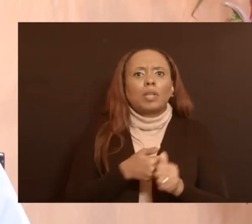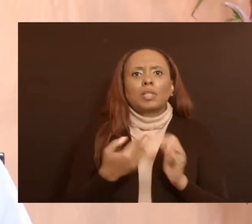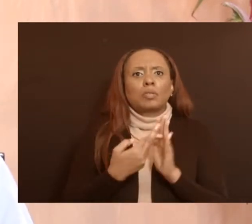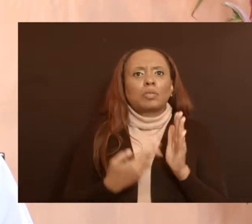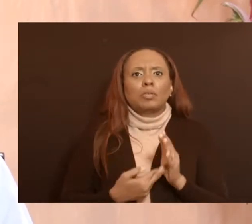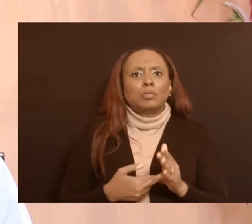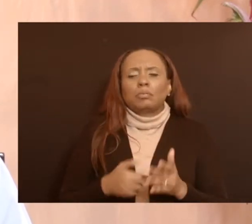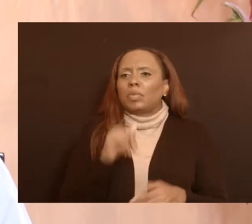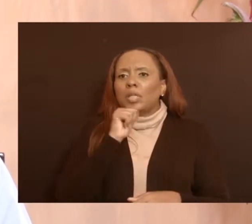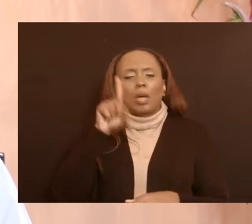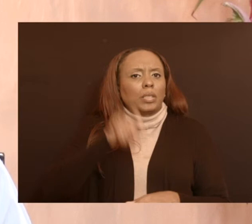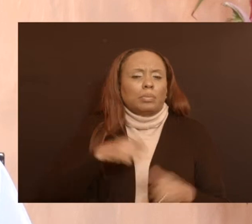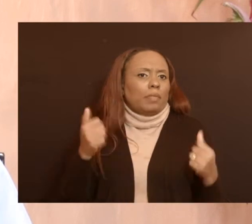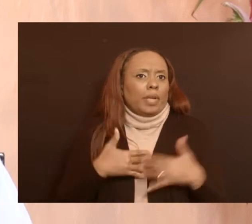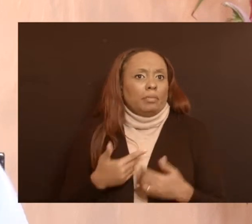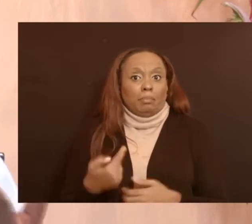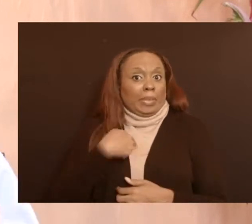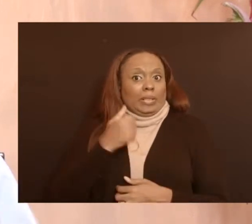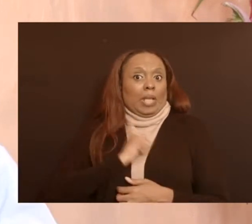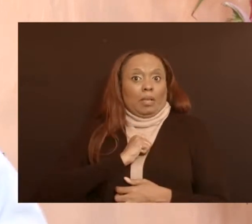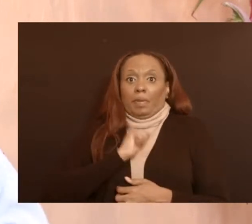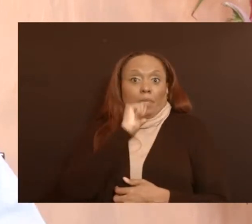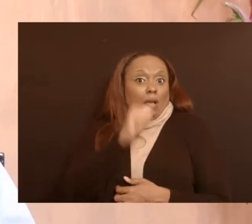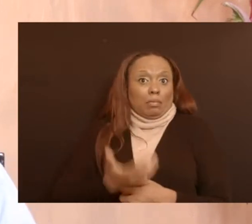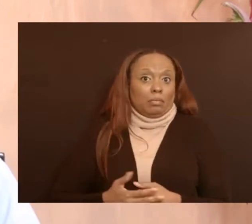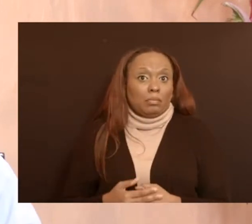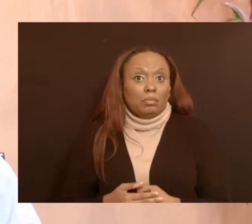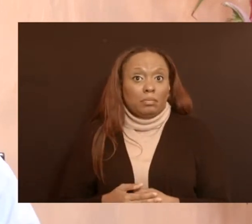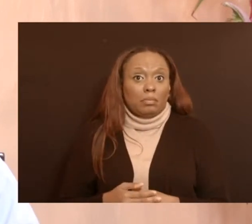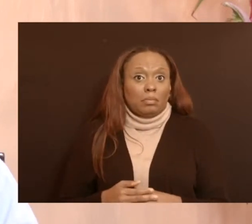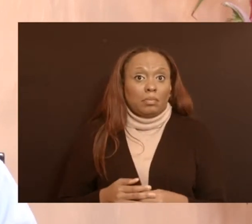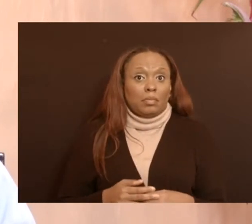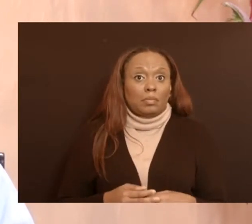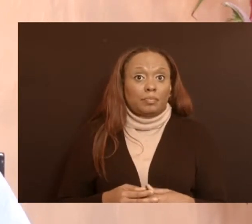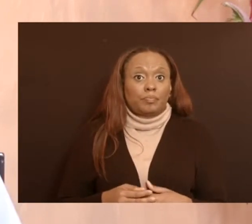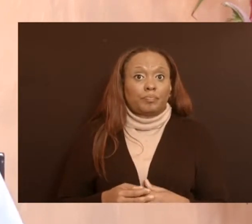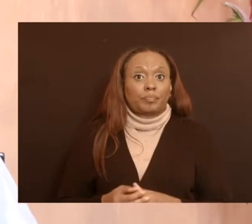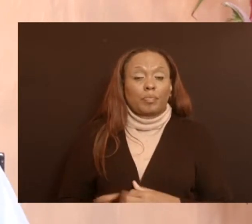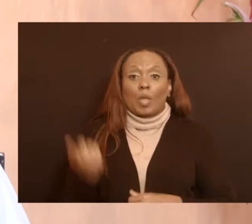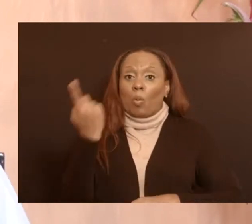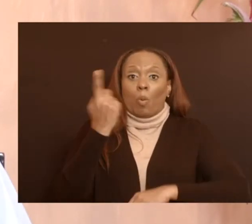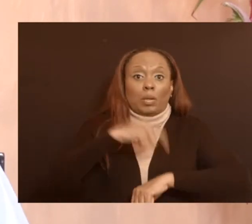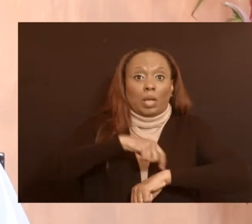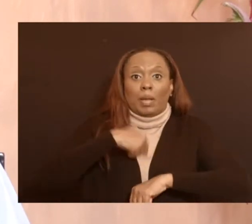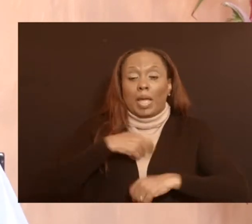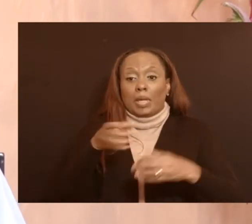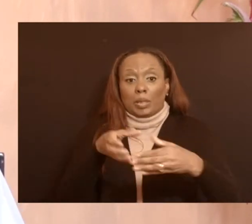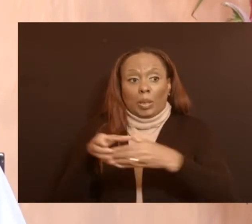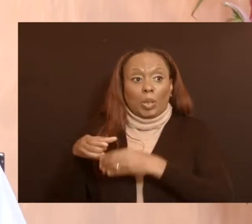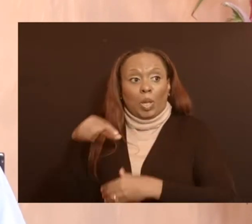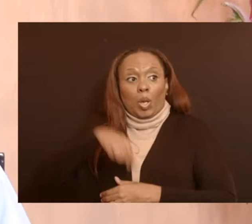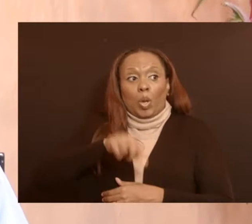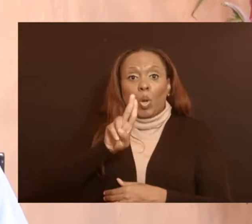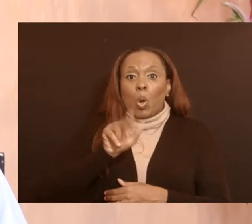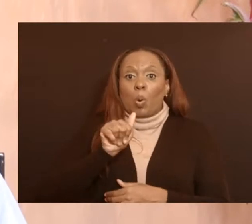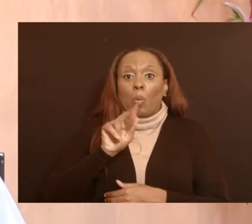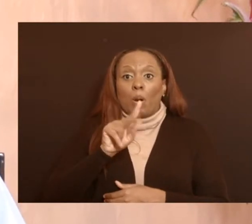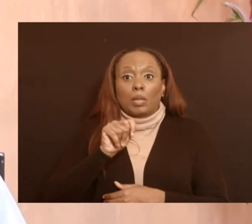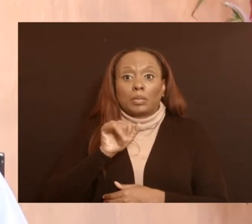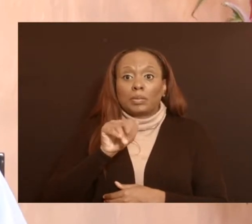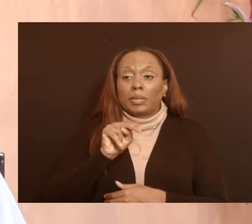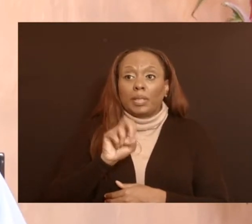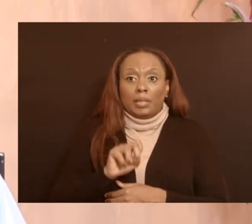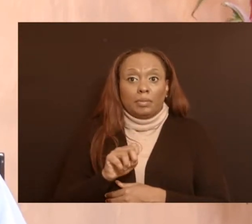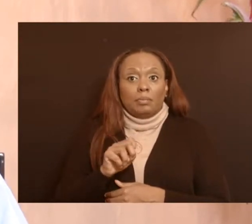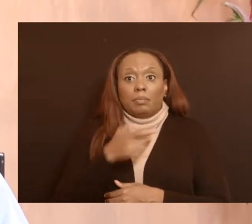don't. In all honesty, and even at that one time when I was in quarantine because the protocol says so and it was the right thing